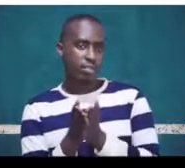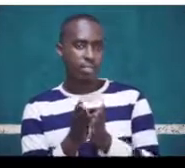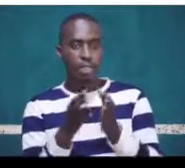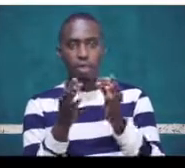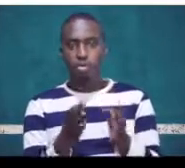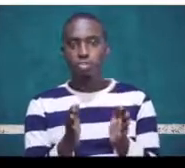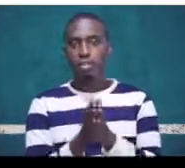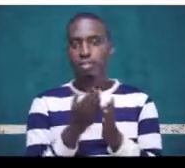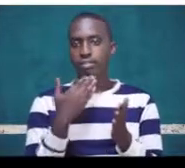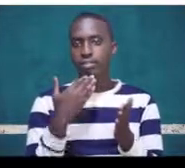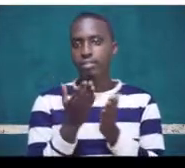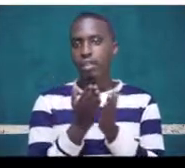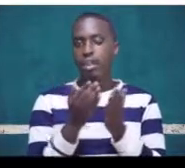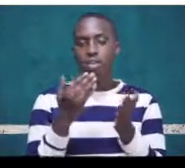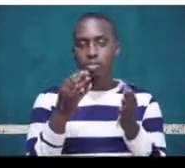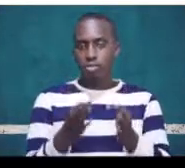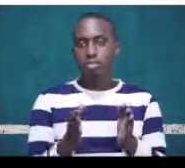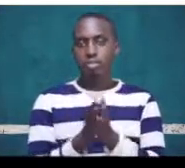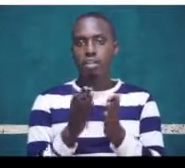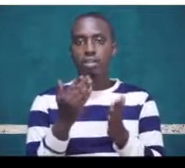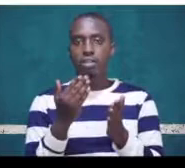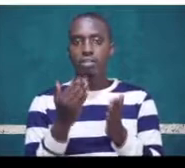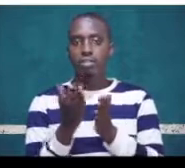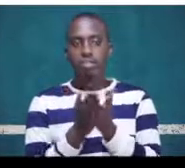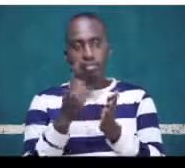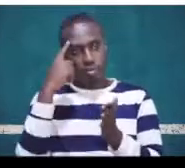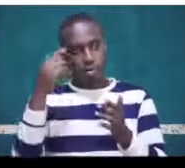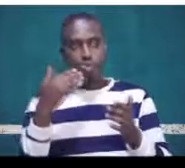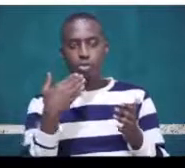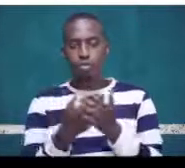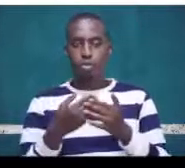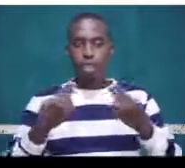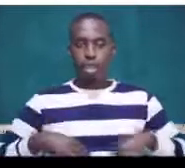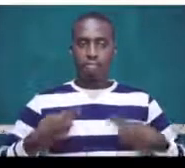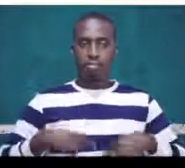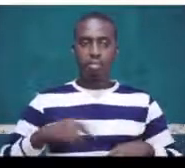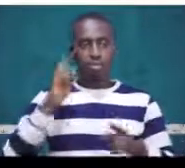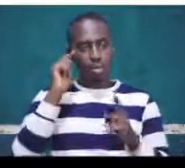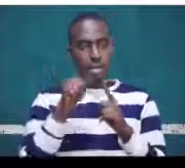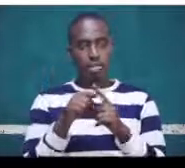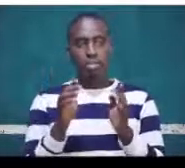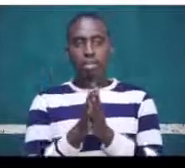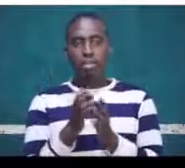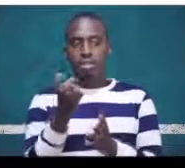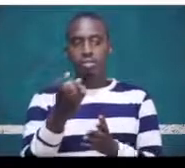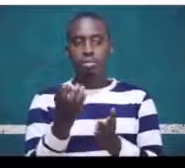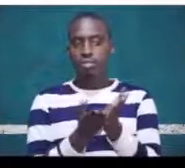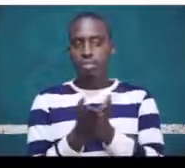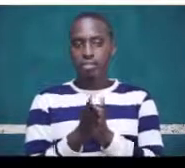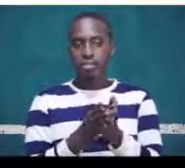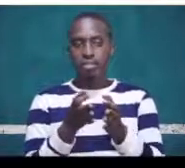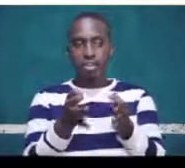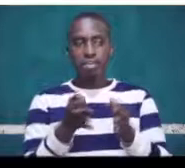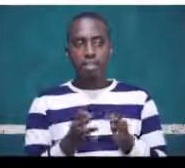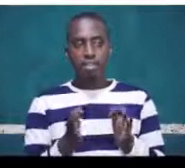goods and services for health purpose, transport services, financial and insurance services,